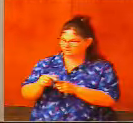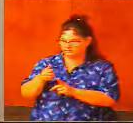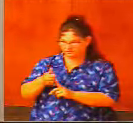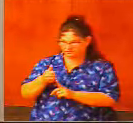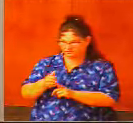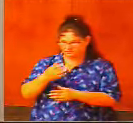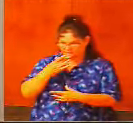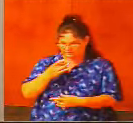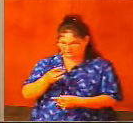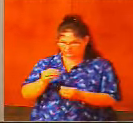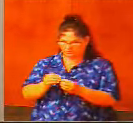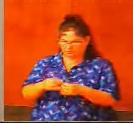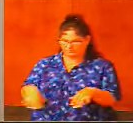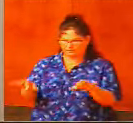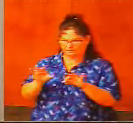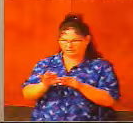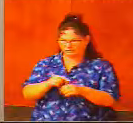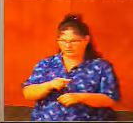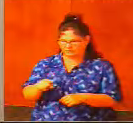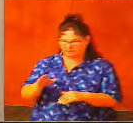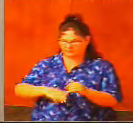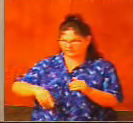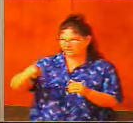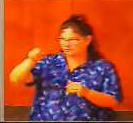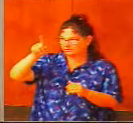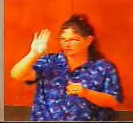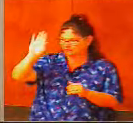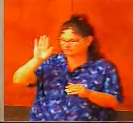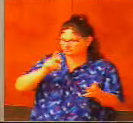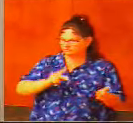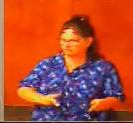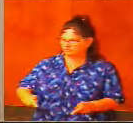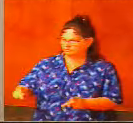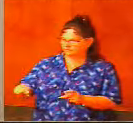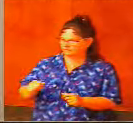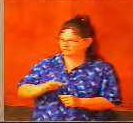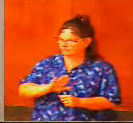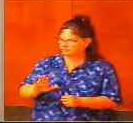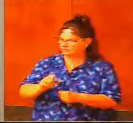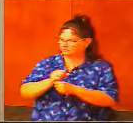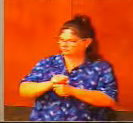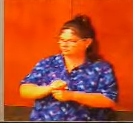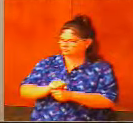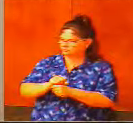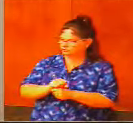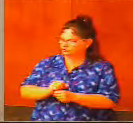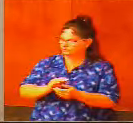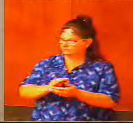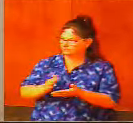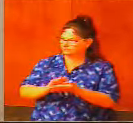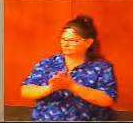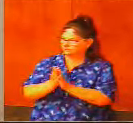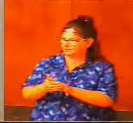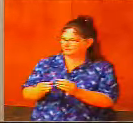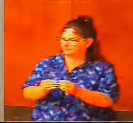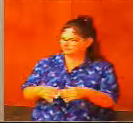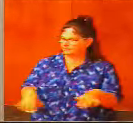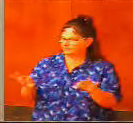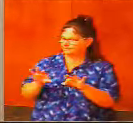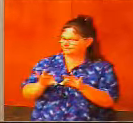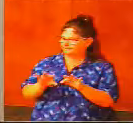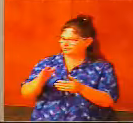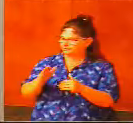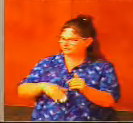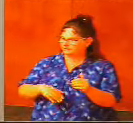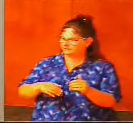Self-interest was more important to them than God's plan, and their traditions became more important than a "thus